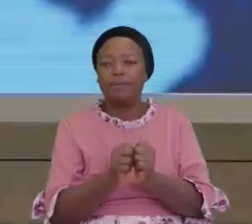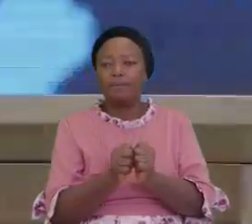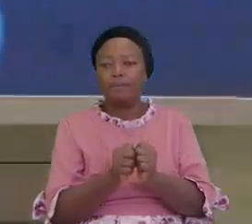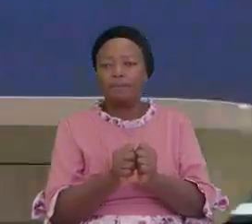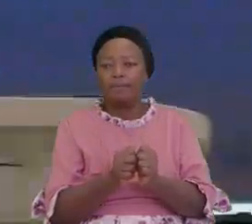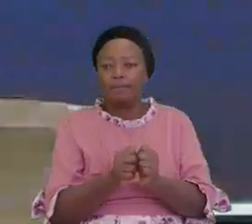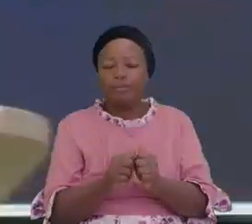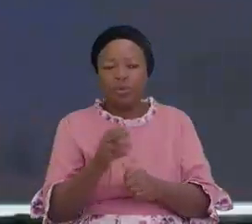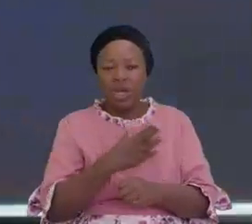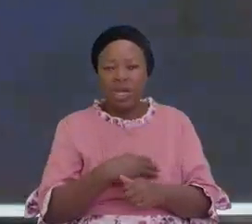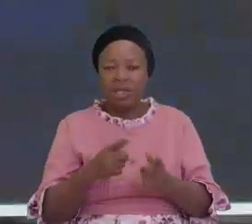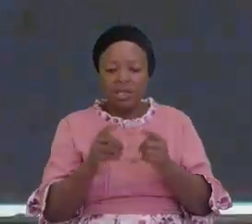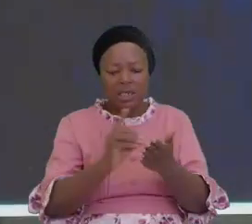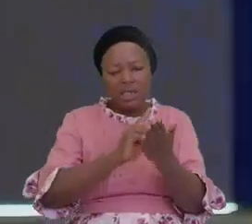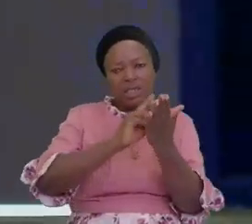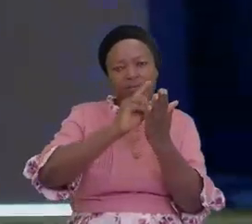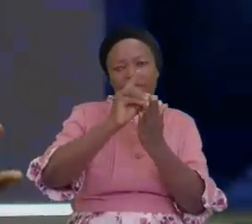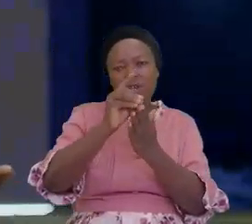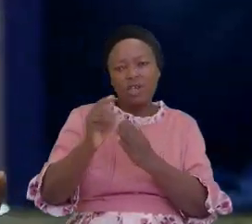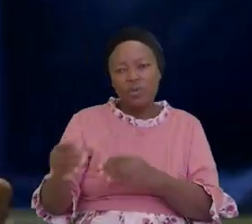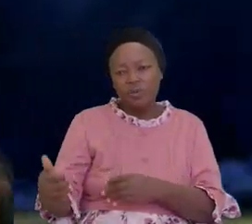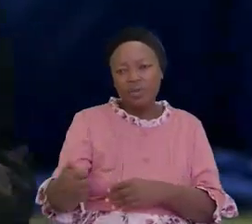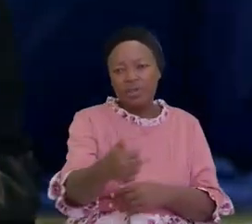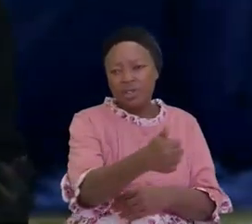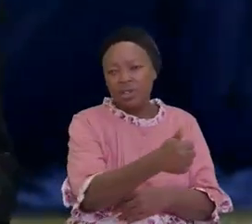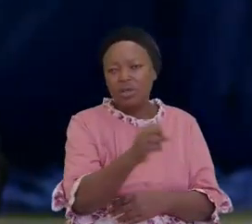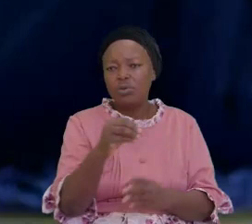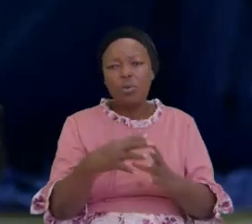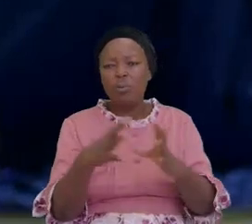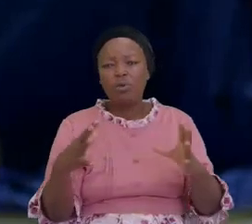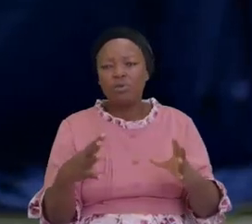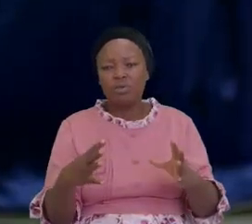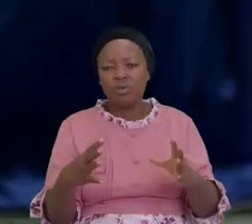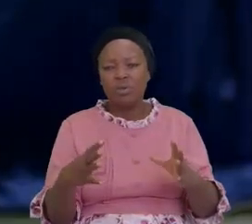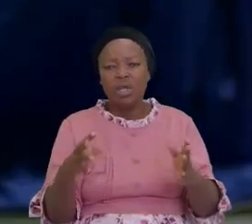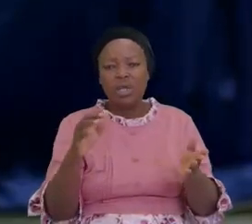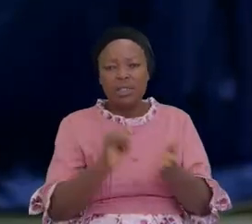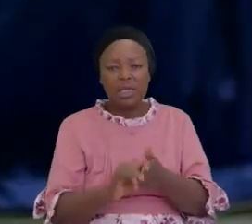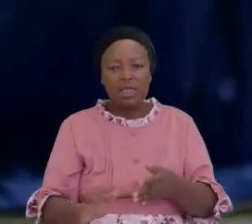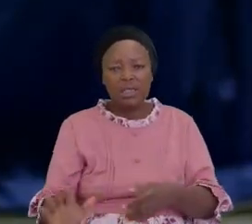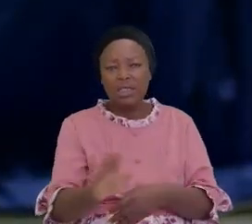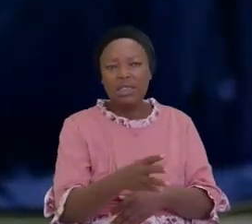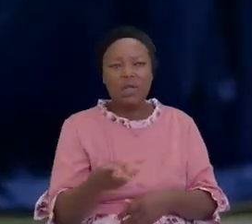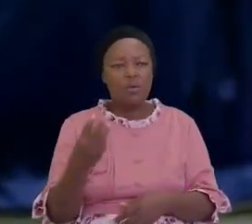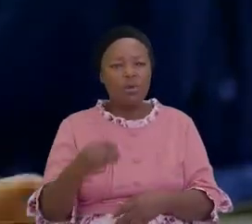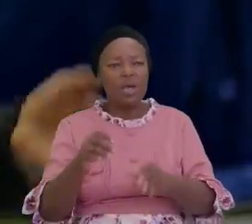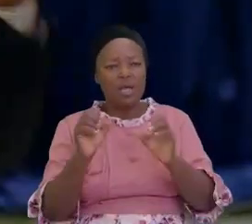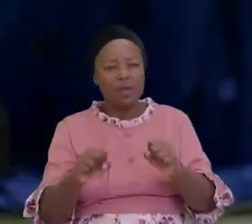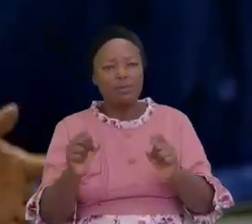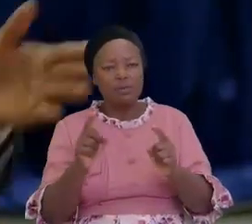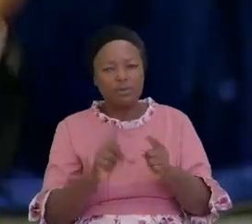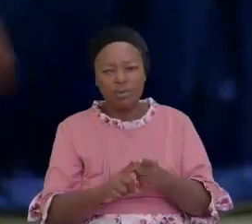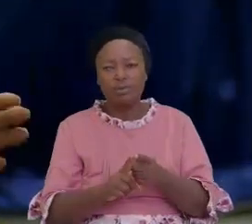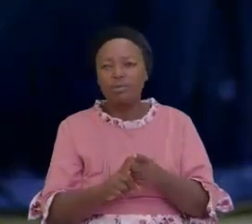And they develop themselves so much that they were able to present a